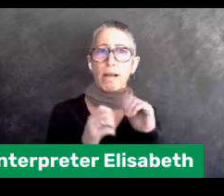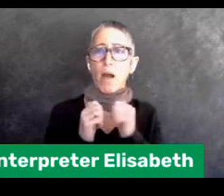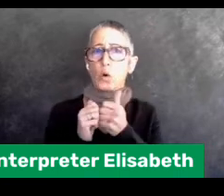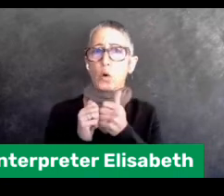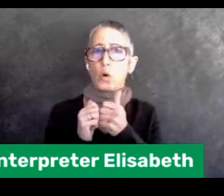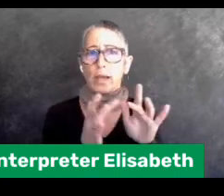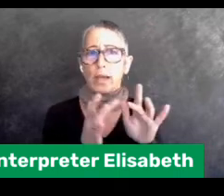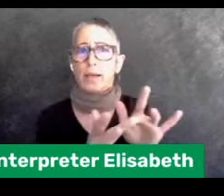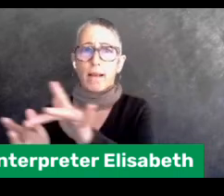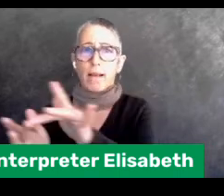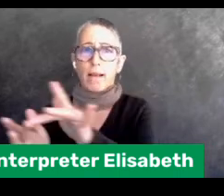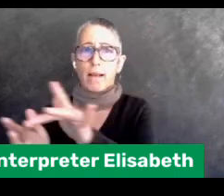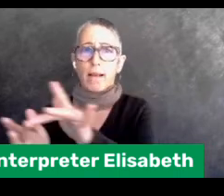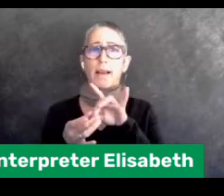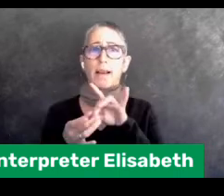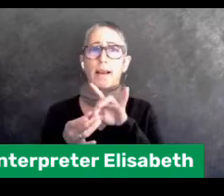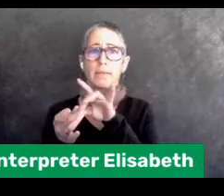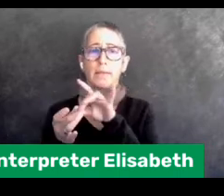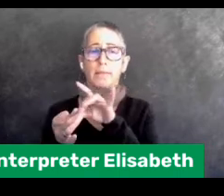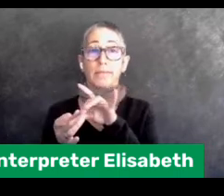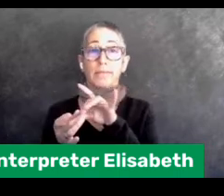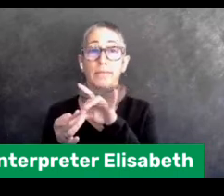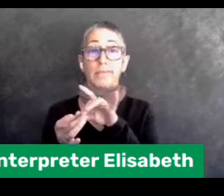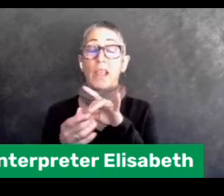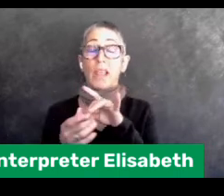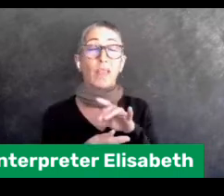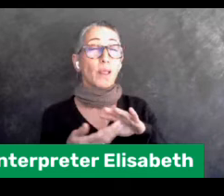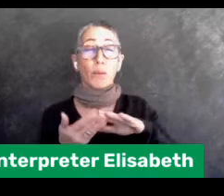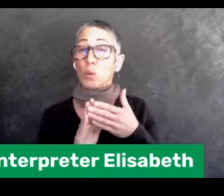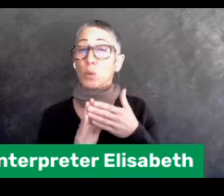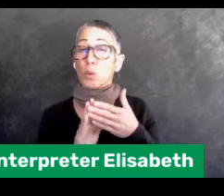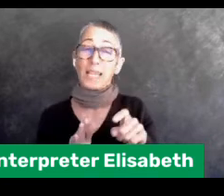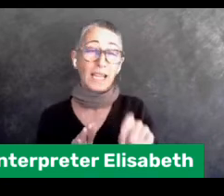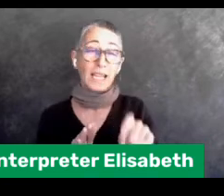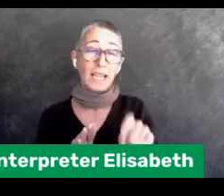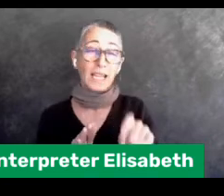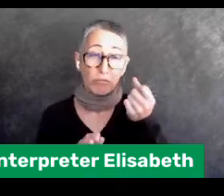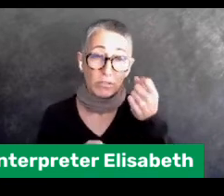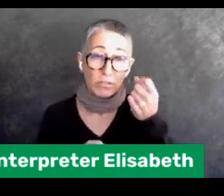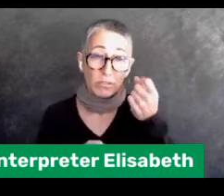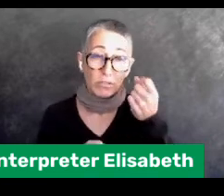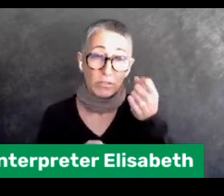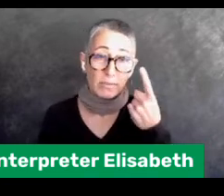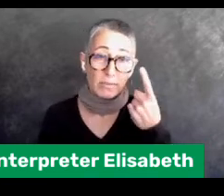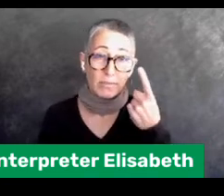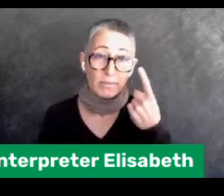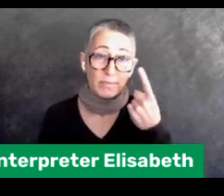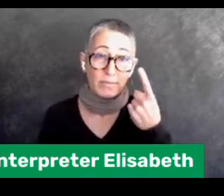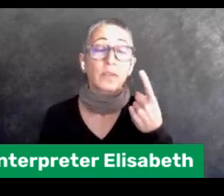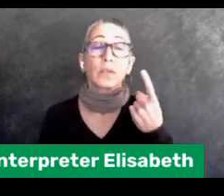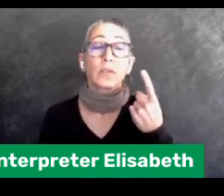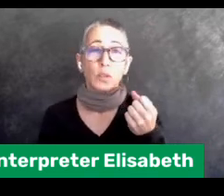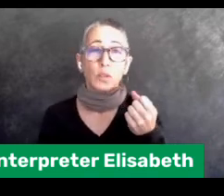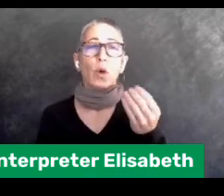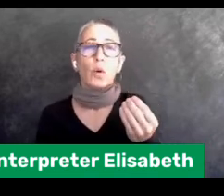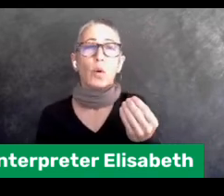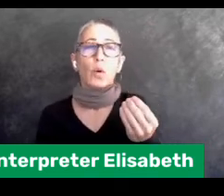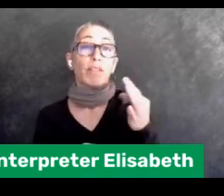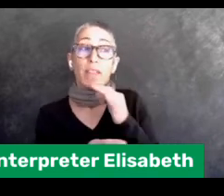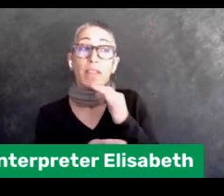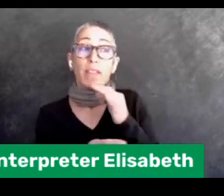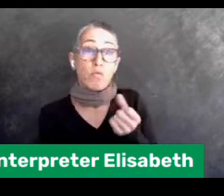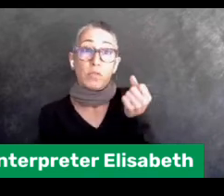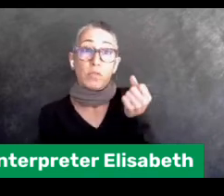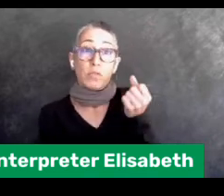Because without the community knowing what's going on, we are falling so short of our mission. So just to highlight a few things